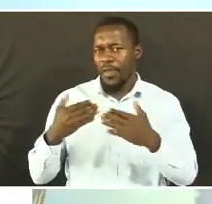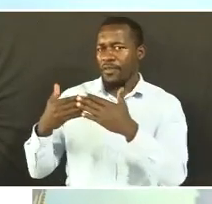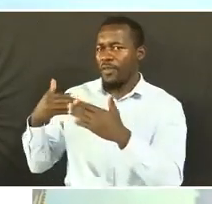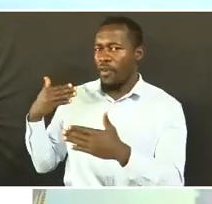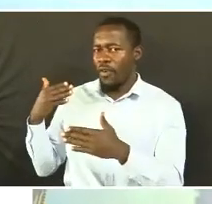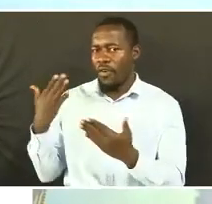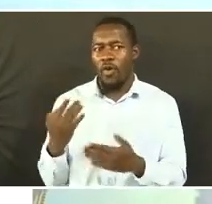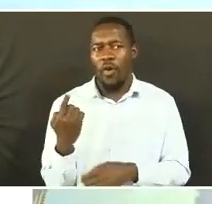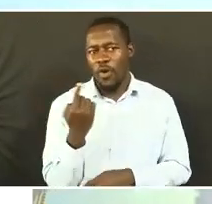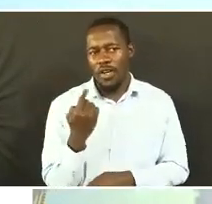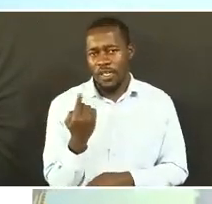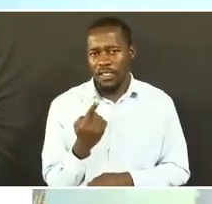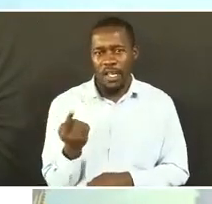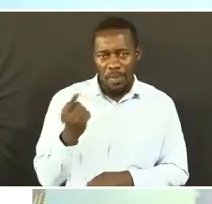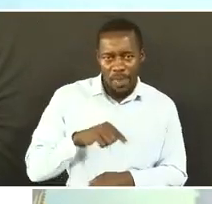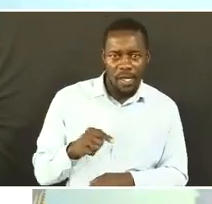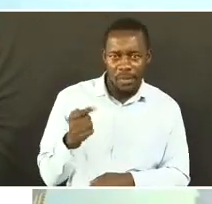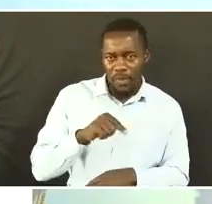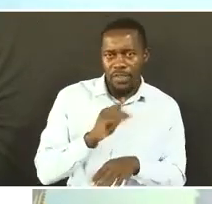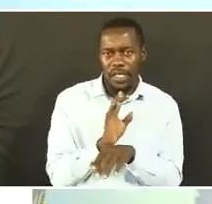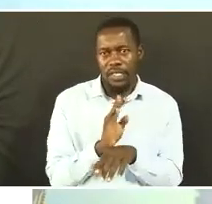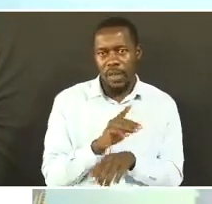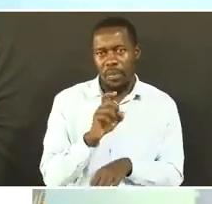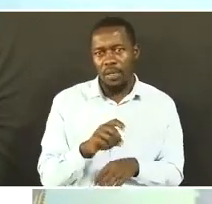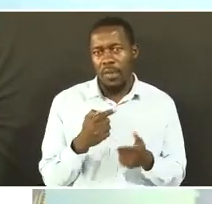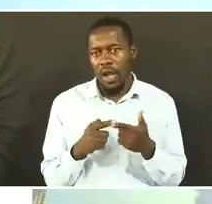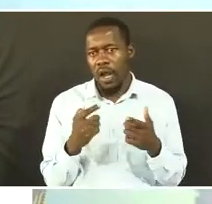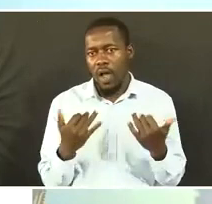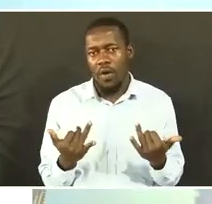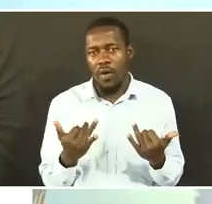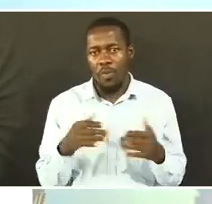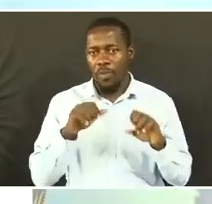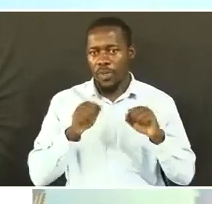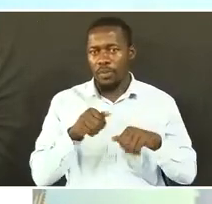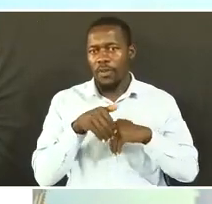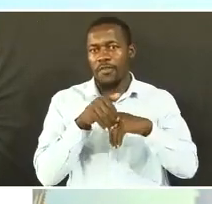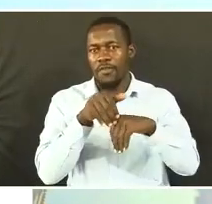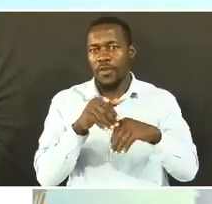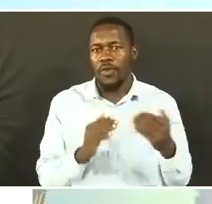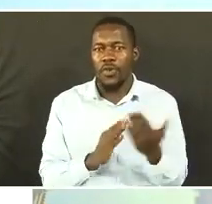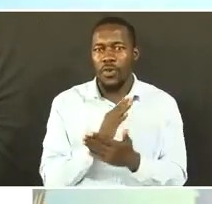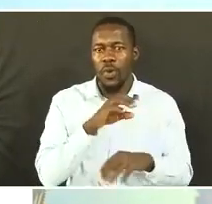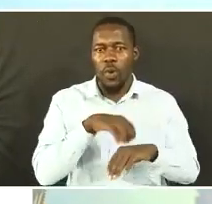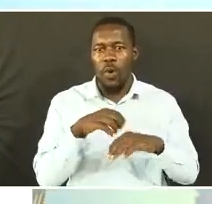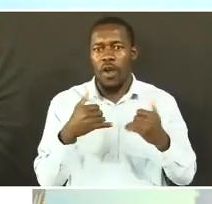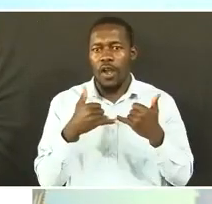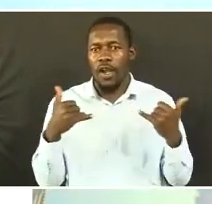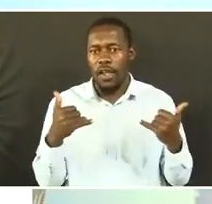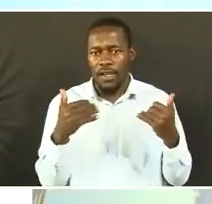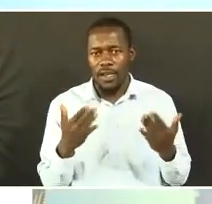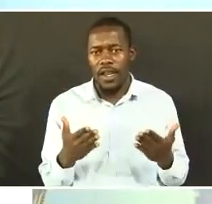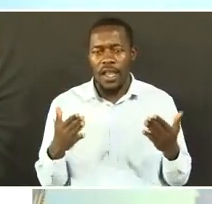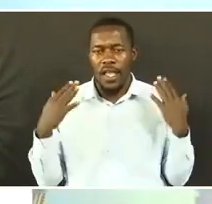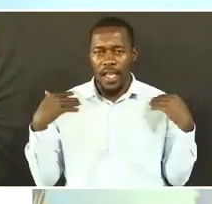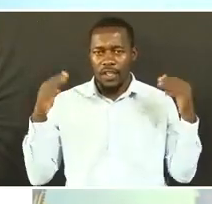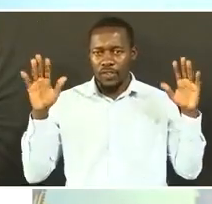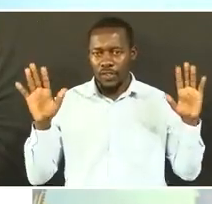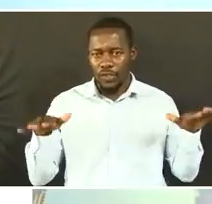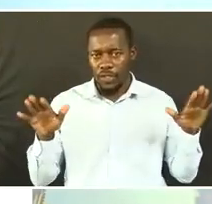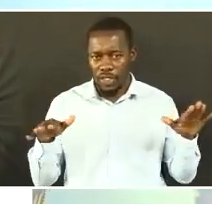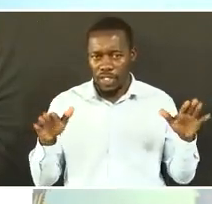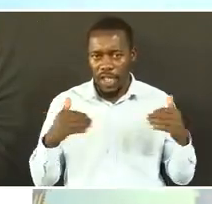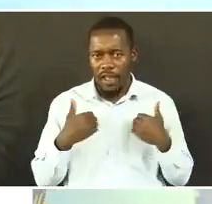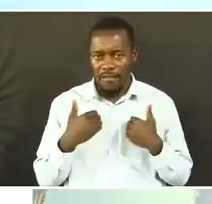in God's name. And when we consider that angel who gives power to the third angel's message in